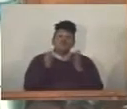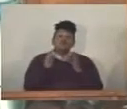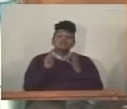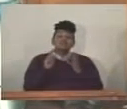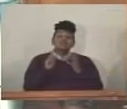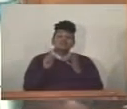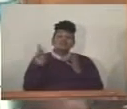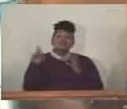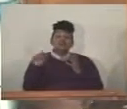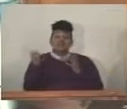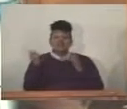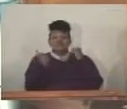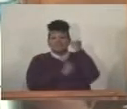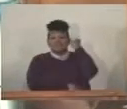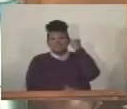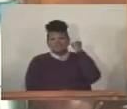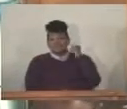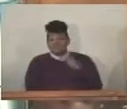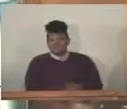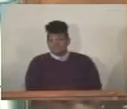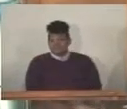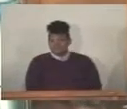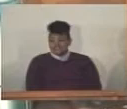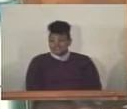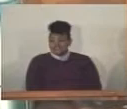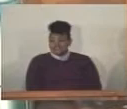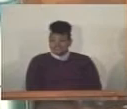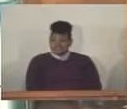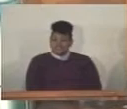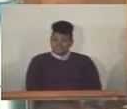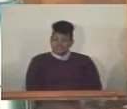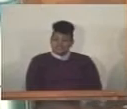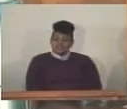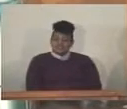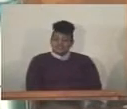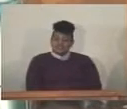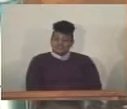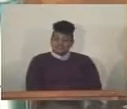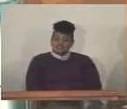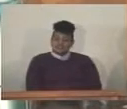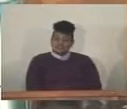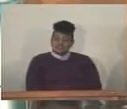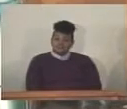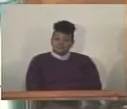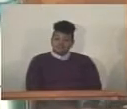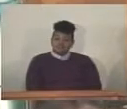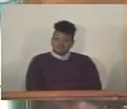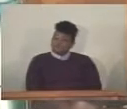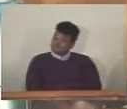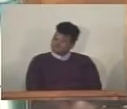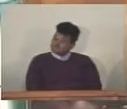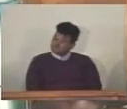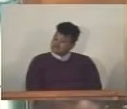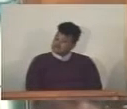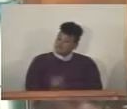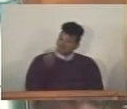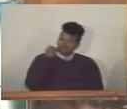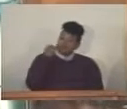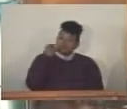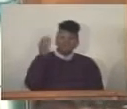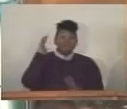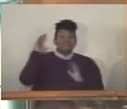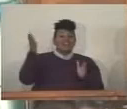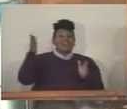impose a sentence which is applicable to the parish